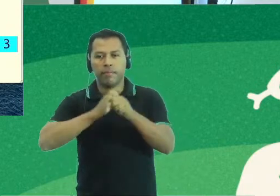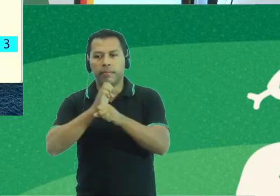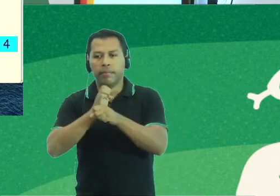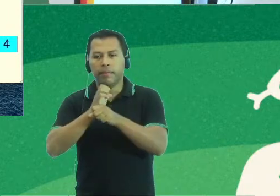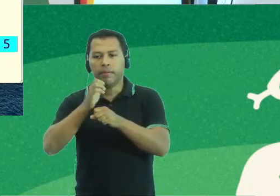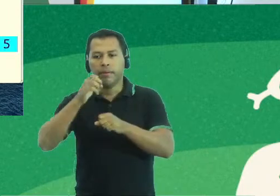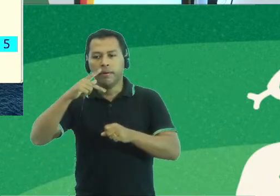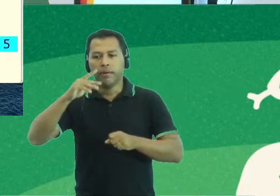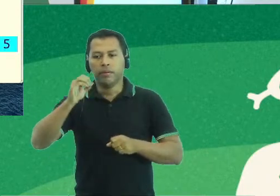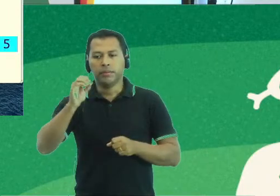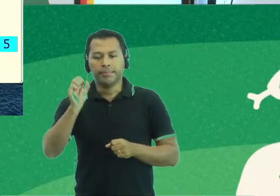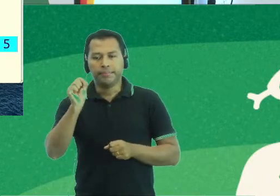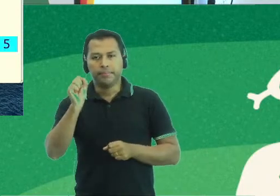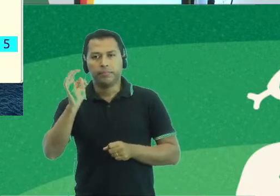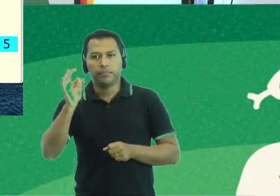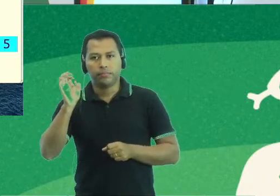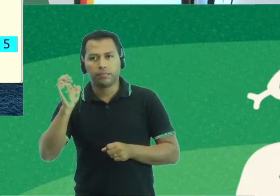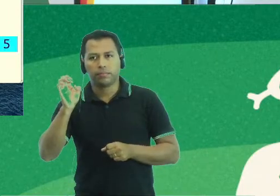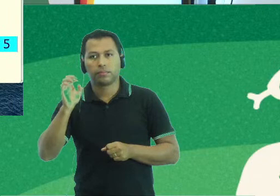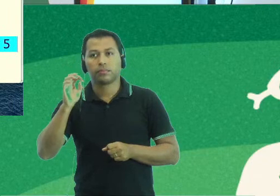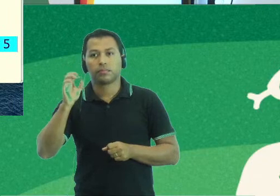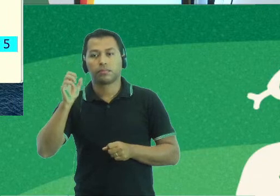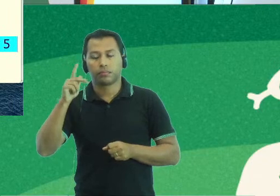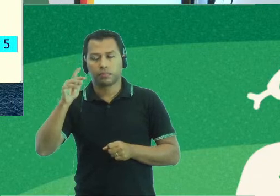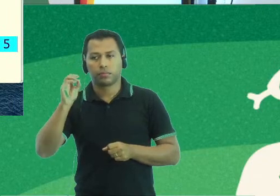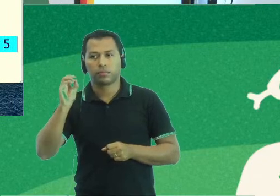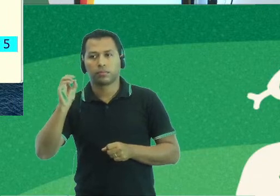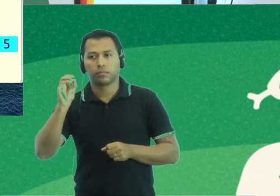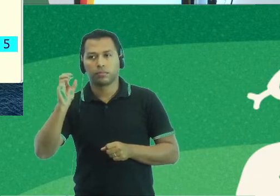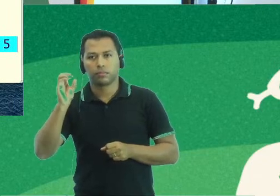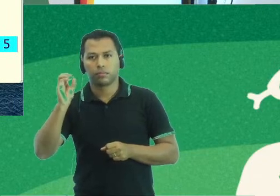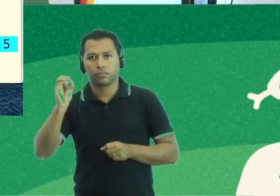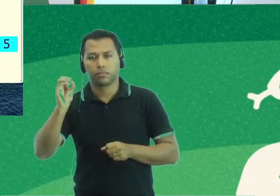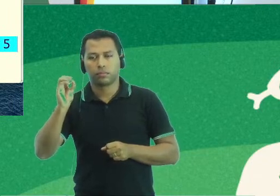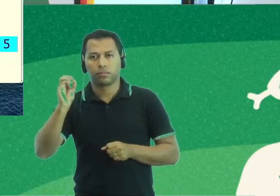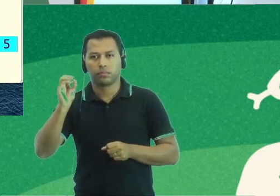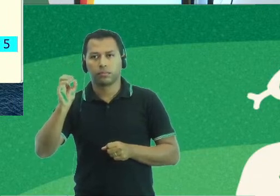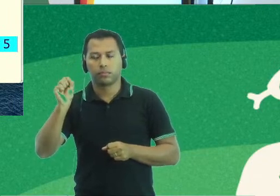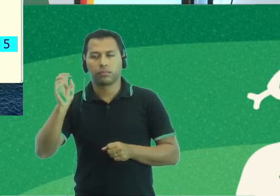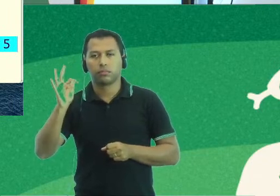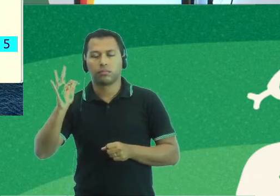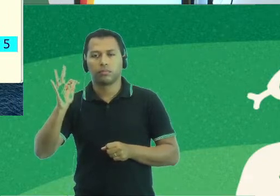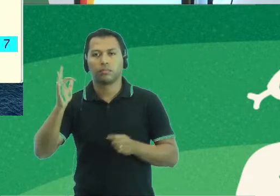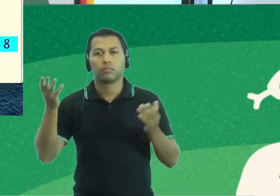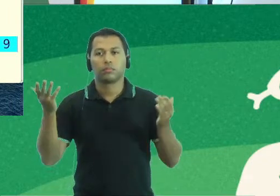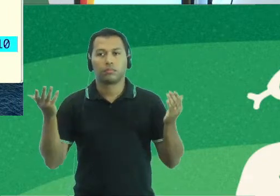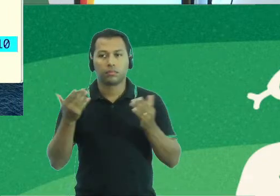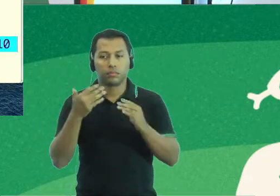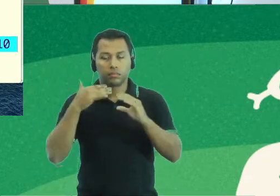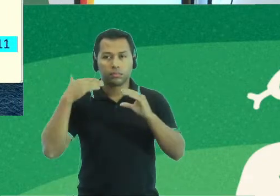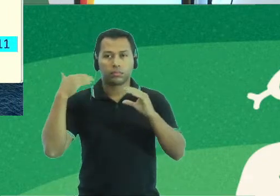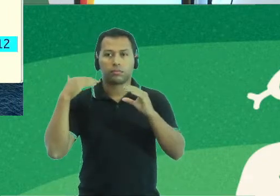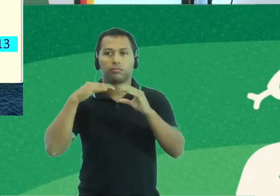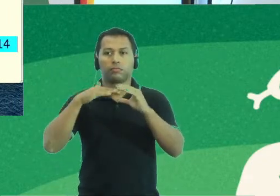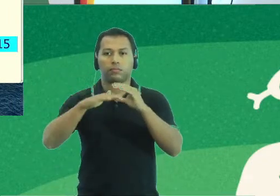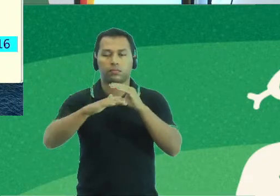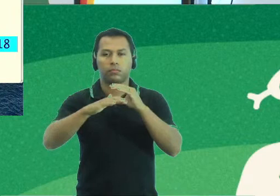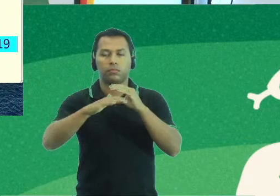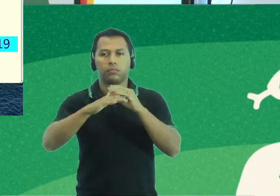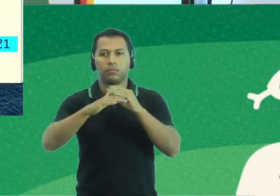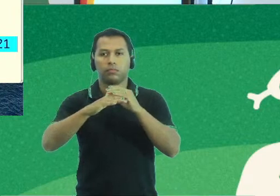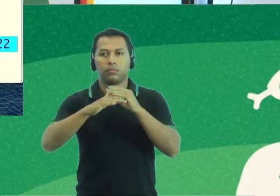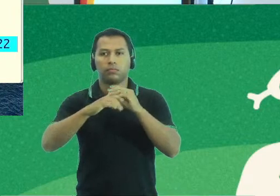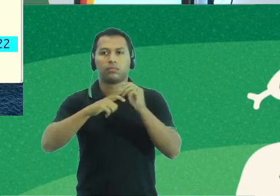So whenever a post request is sent to the /email route on this web app, this function will be called. I'll call it